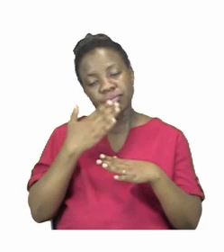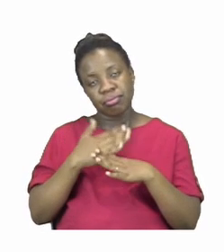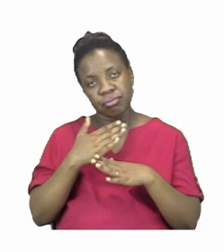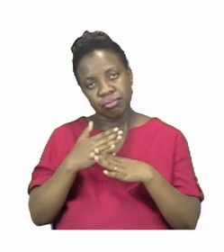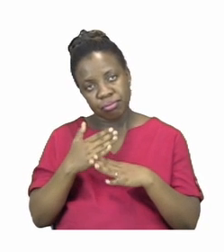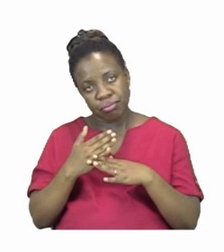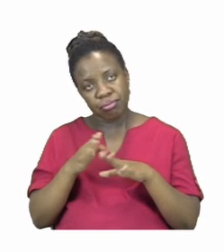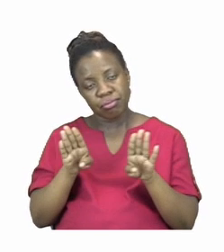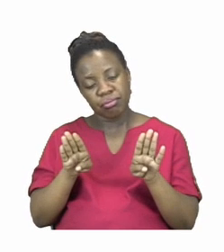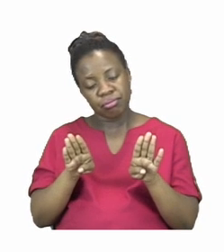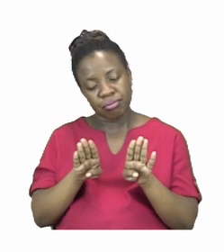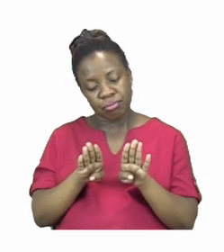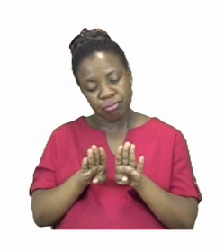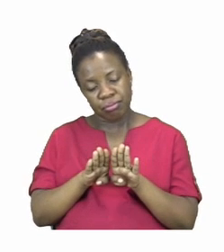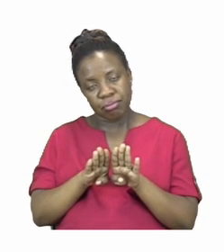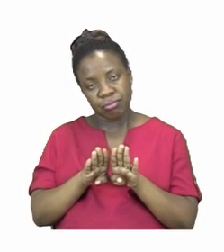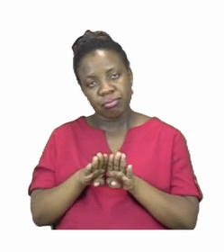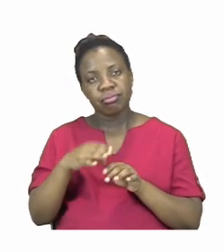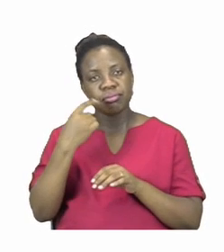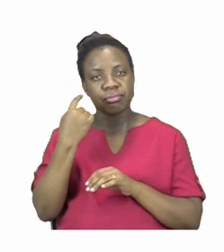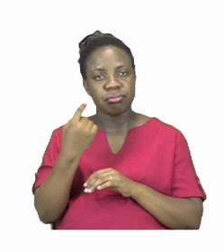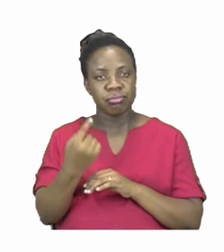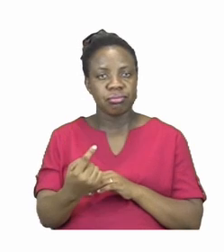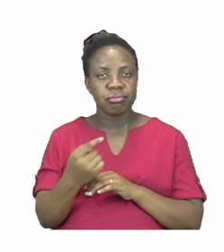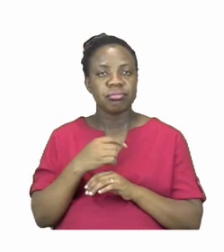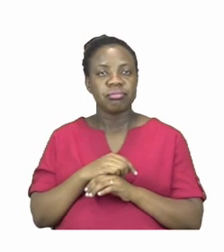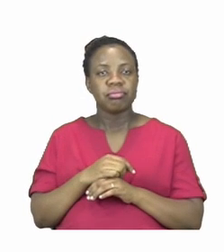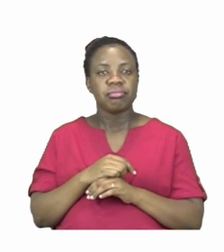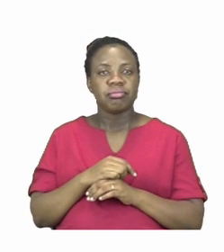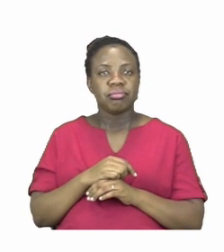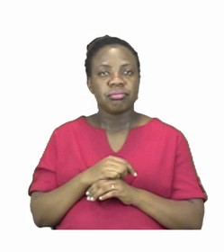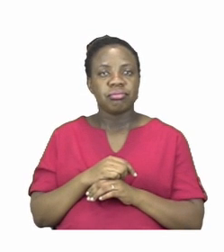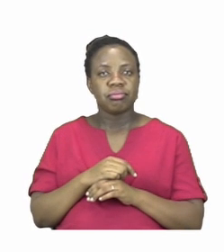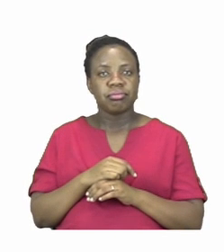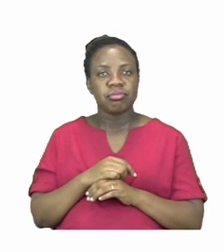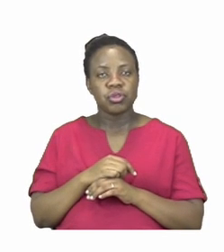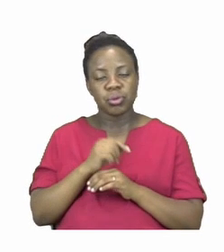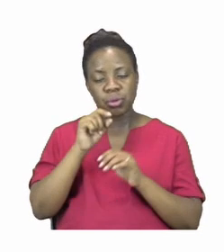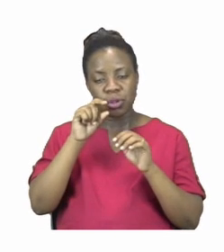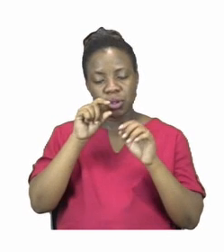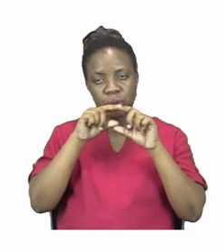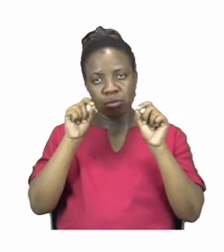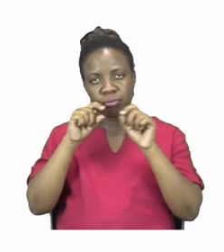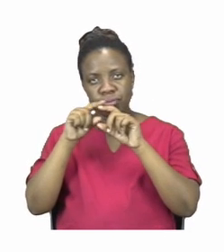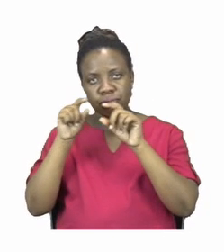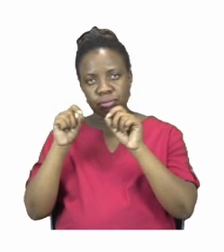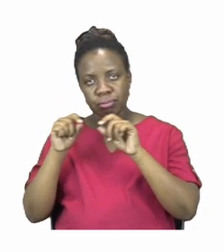For the B part, or rather number 2, you're going to write your own by using the question